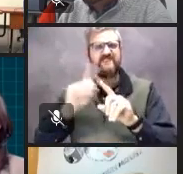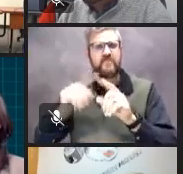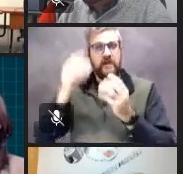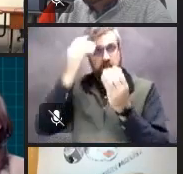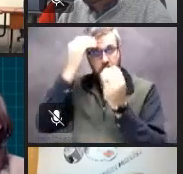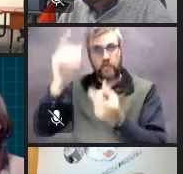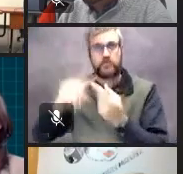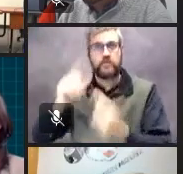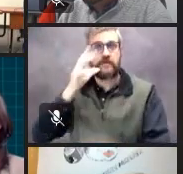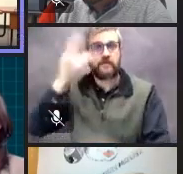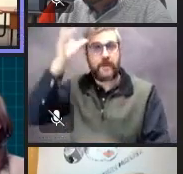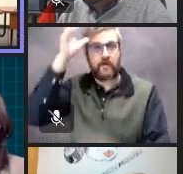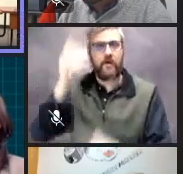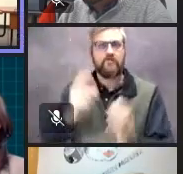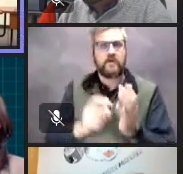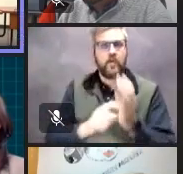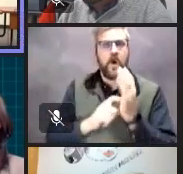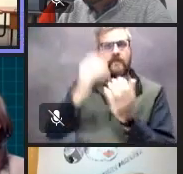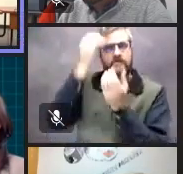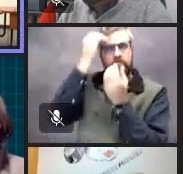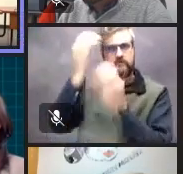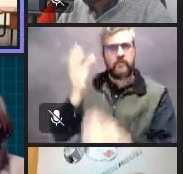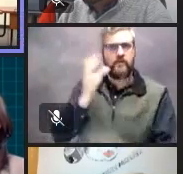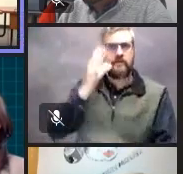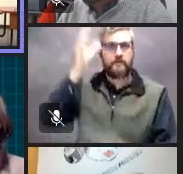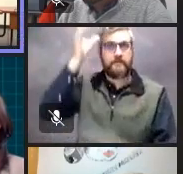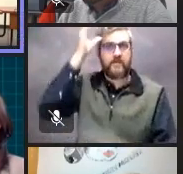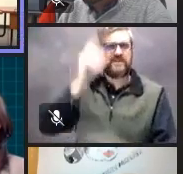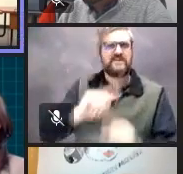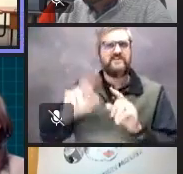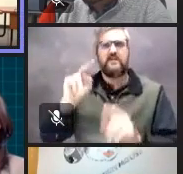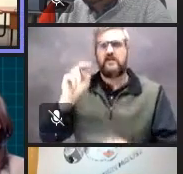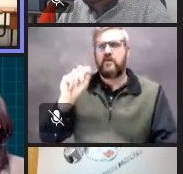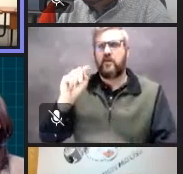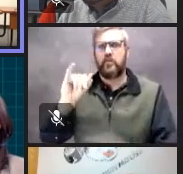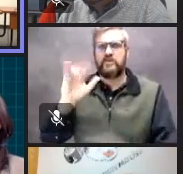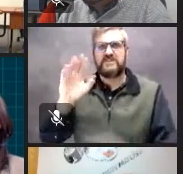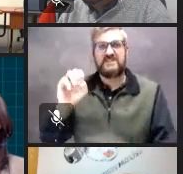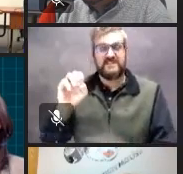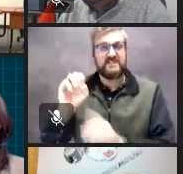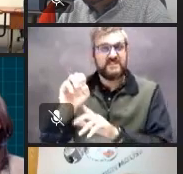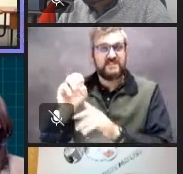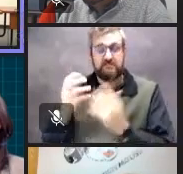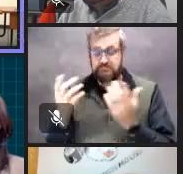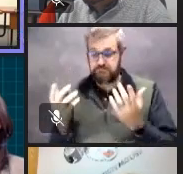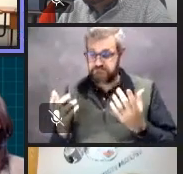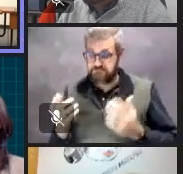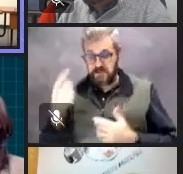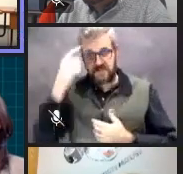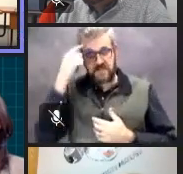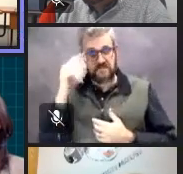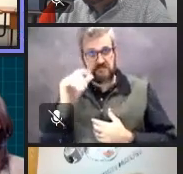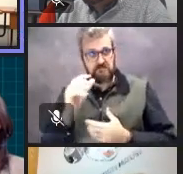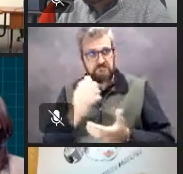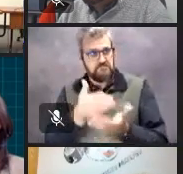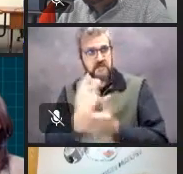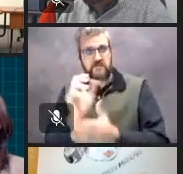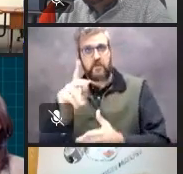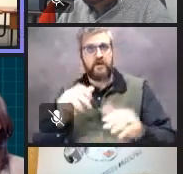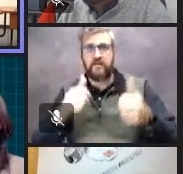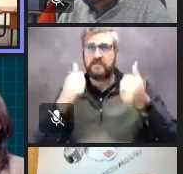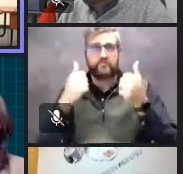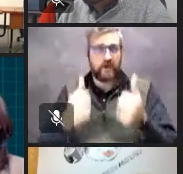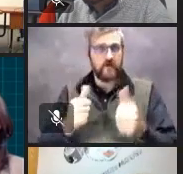or requirements to inform parents of different things, which I think that's okay. That's great. We should